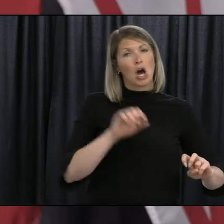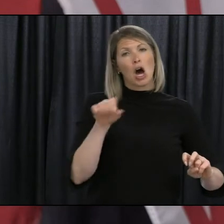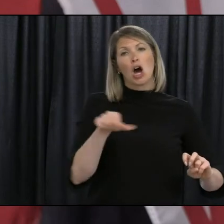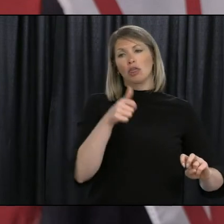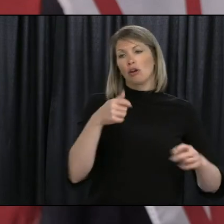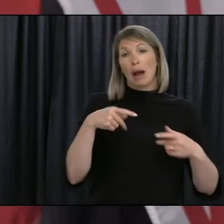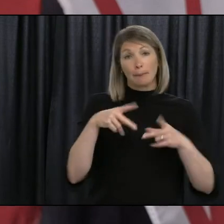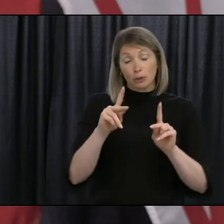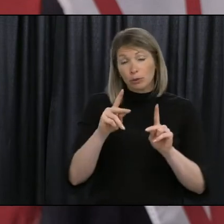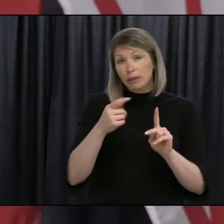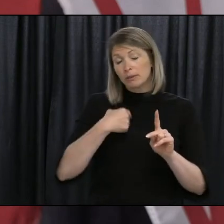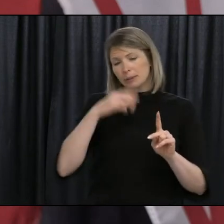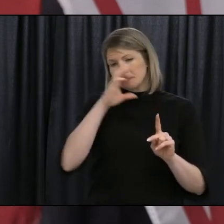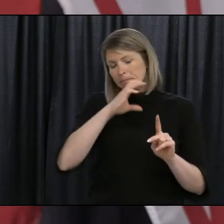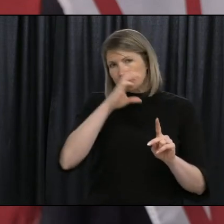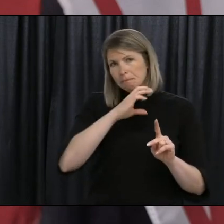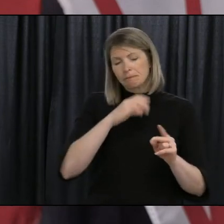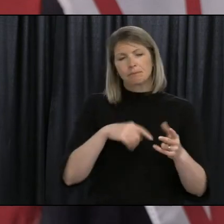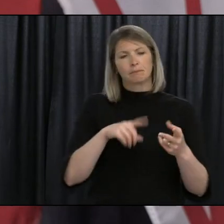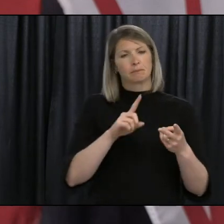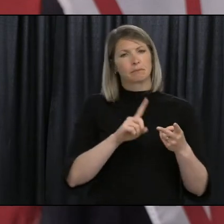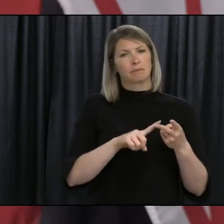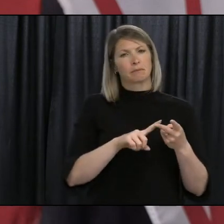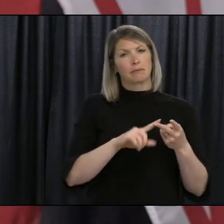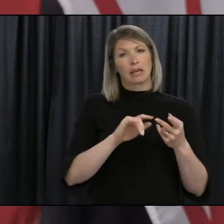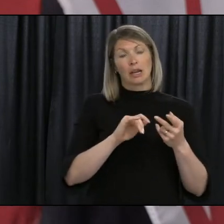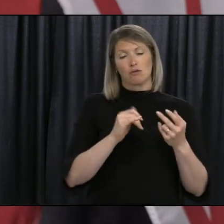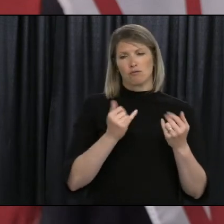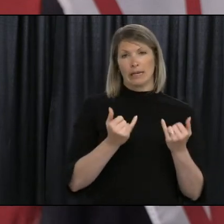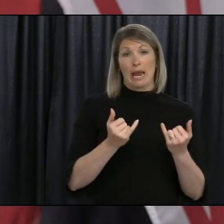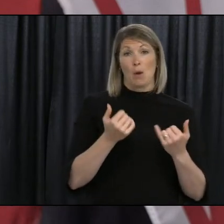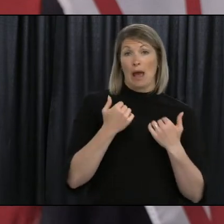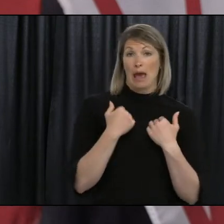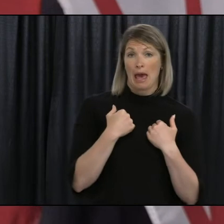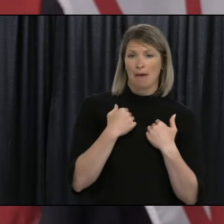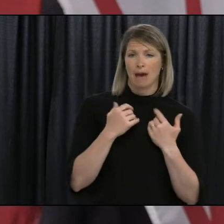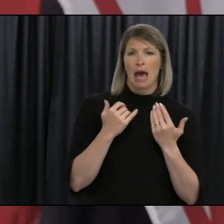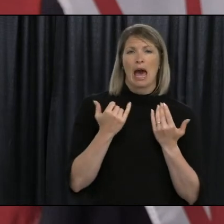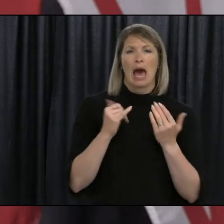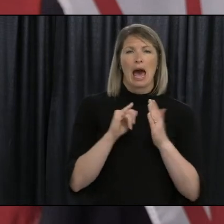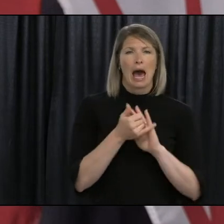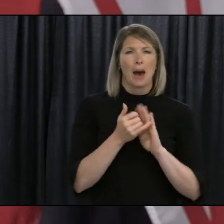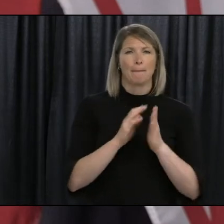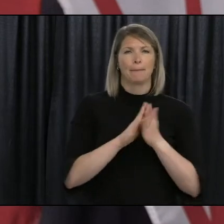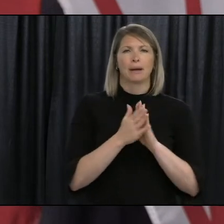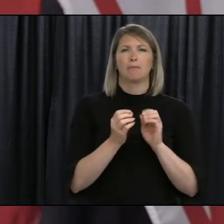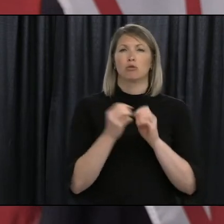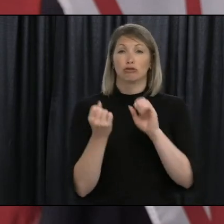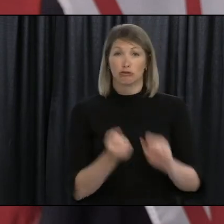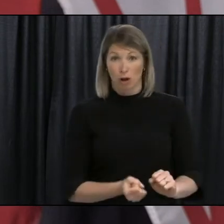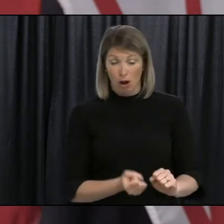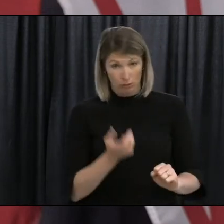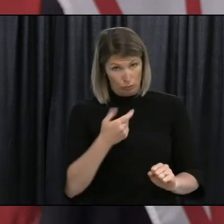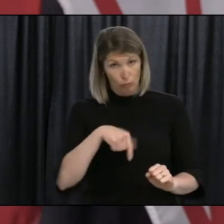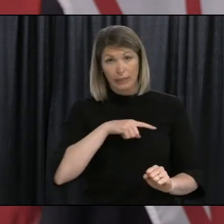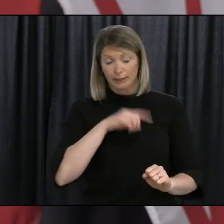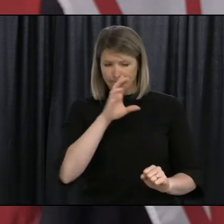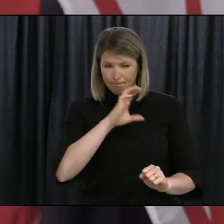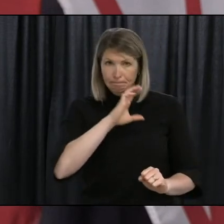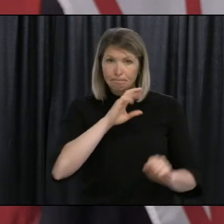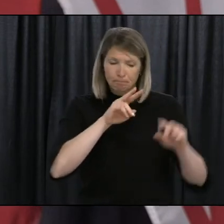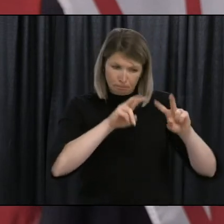opportunities. We're looking at how we can strengthen what's currently here, and potentially on new ways